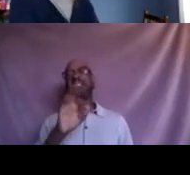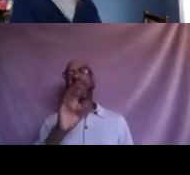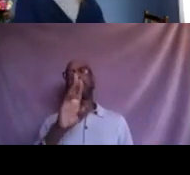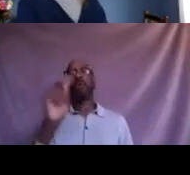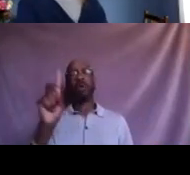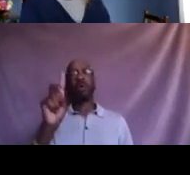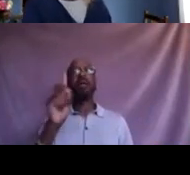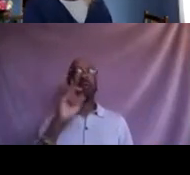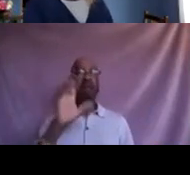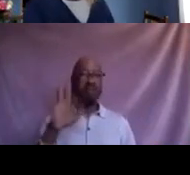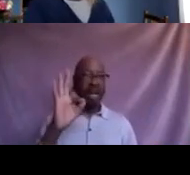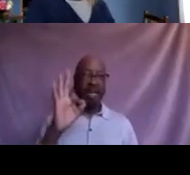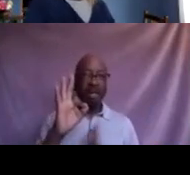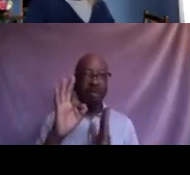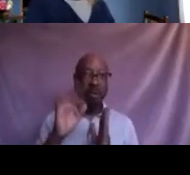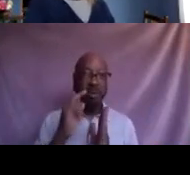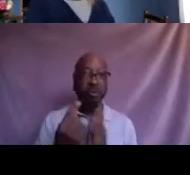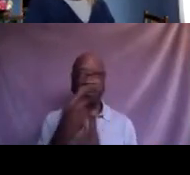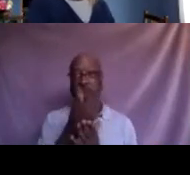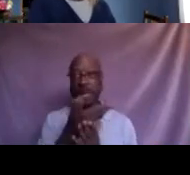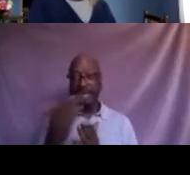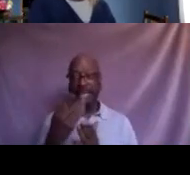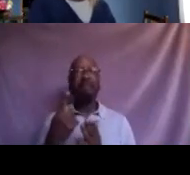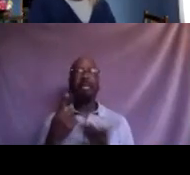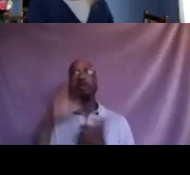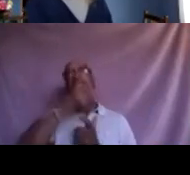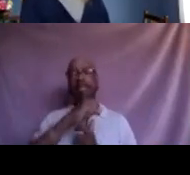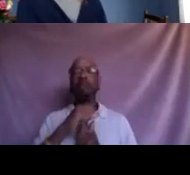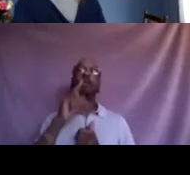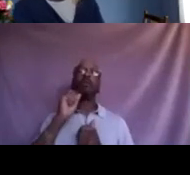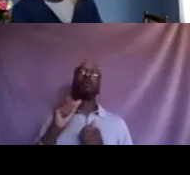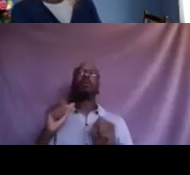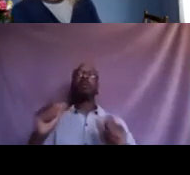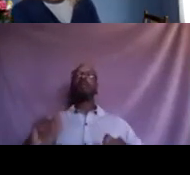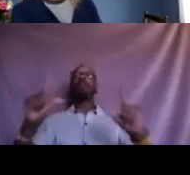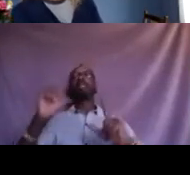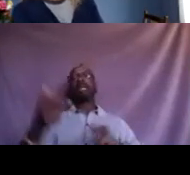recording to review anything you need to review. So that will be posted later on our Digital